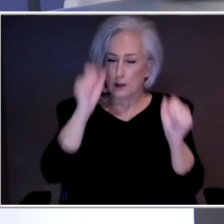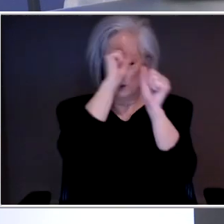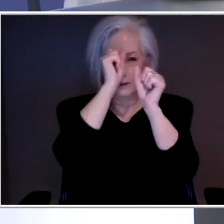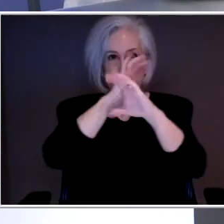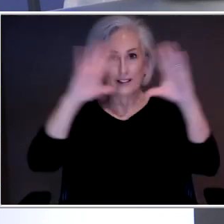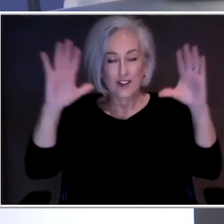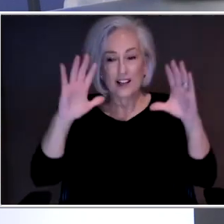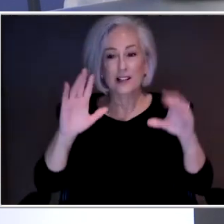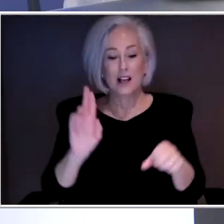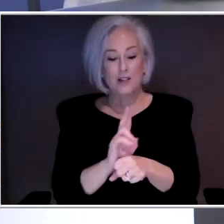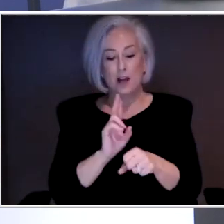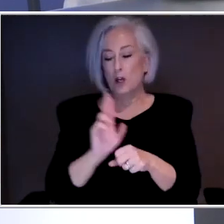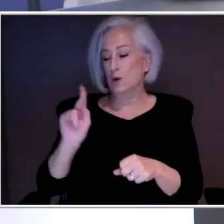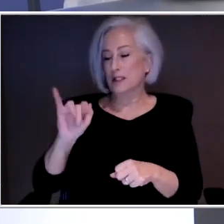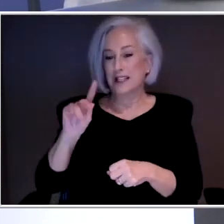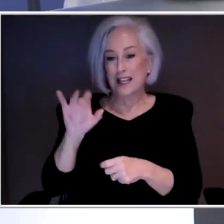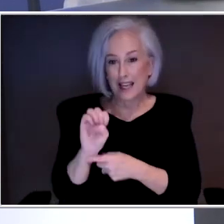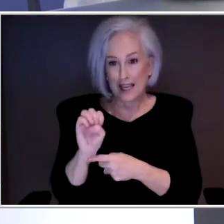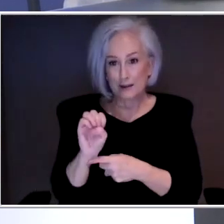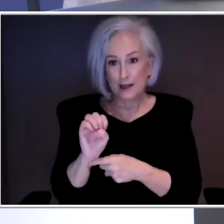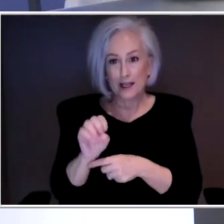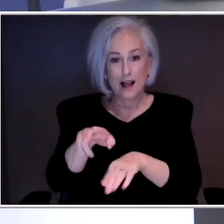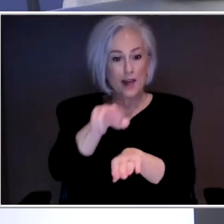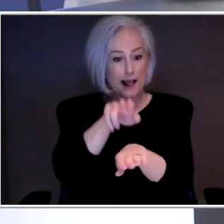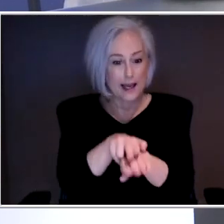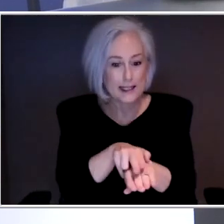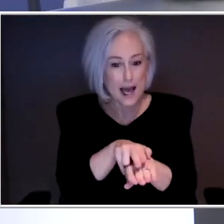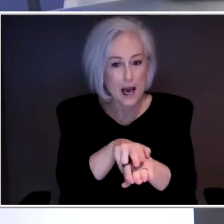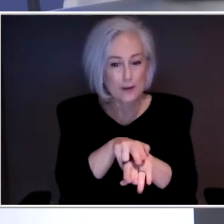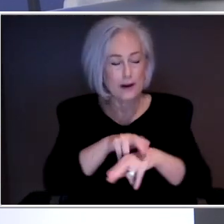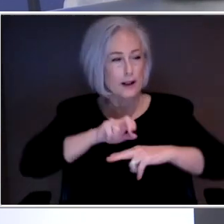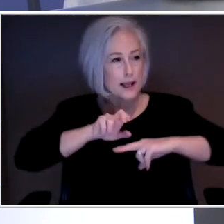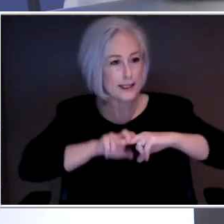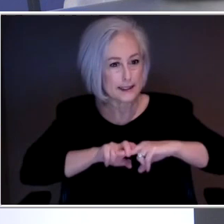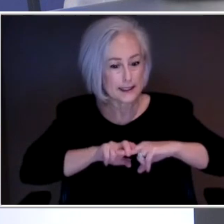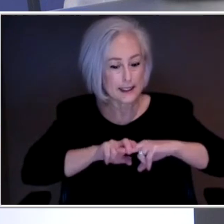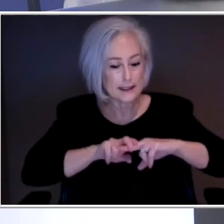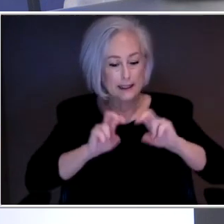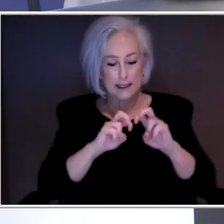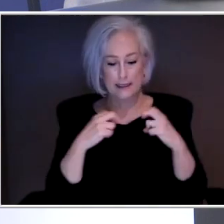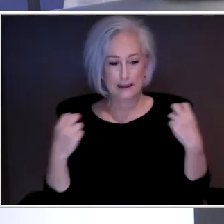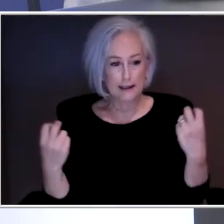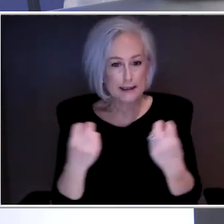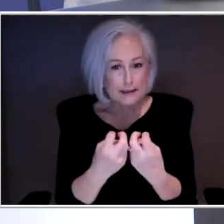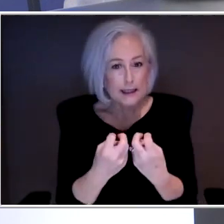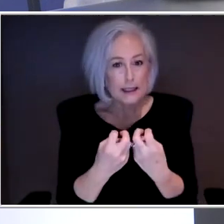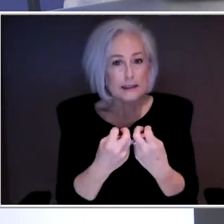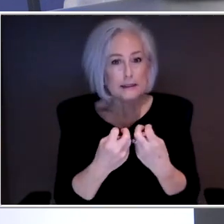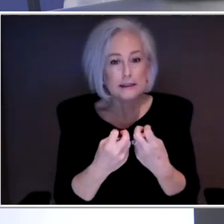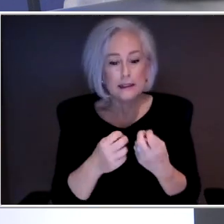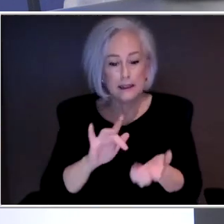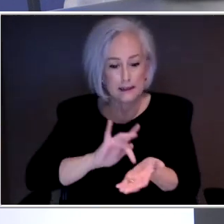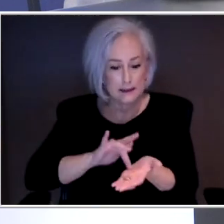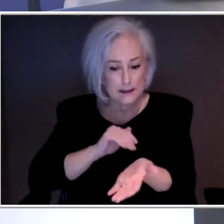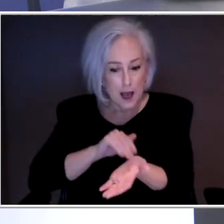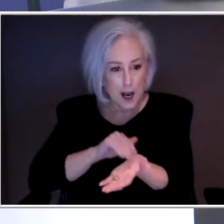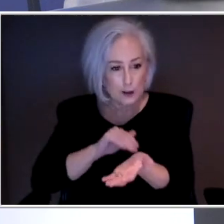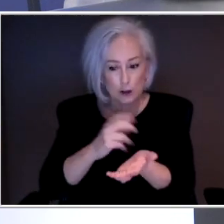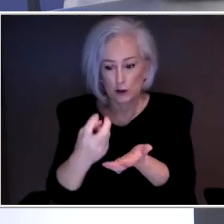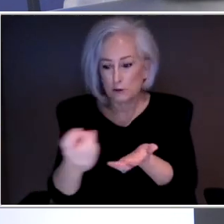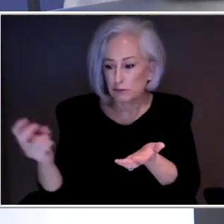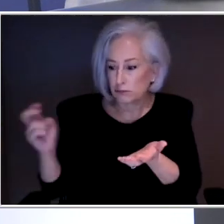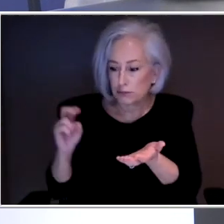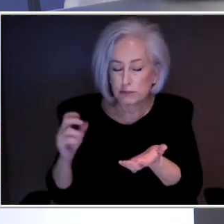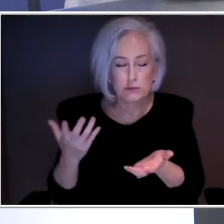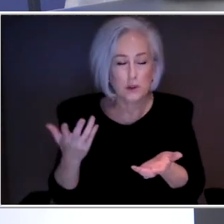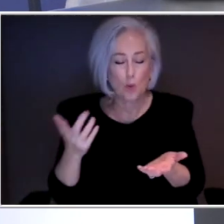Do they lay down on a couch? Do they sit there surrounded by a team of medical professionals? And how long does it last? And what does it look